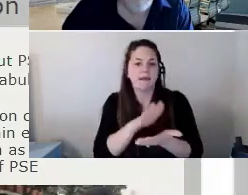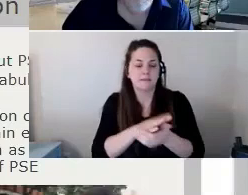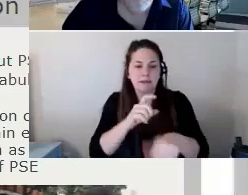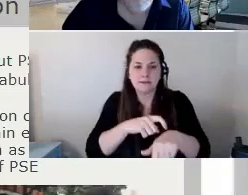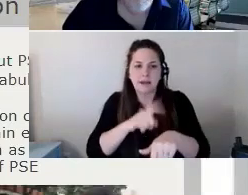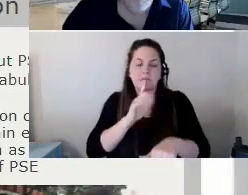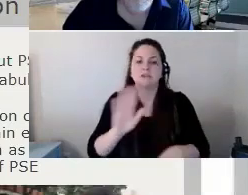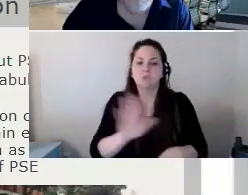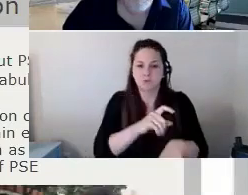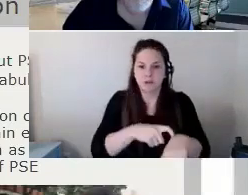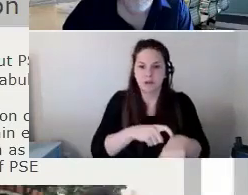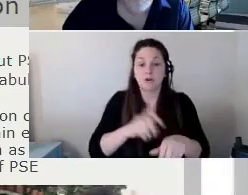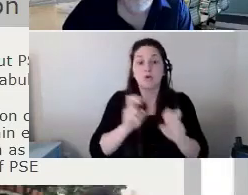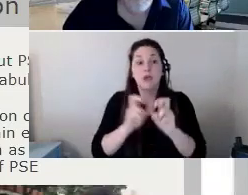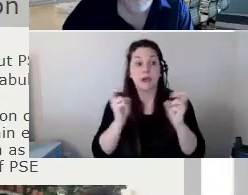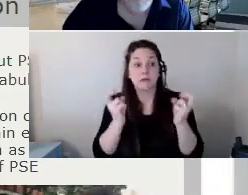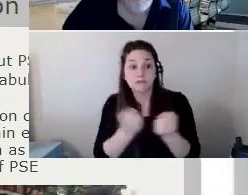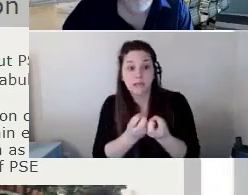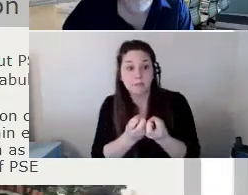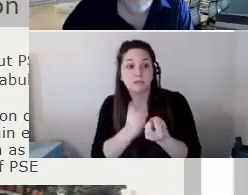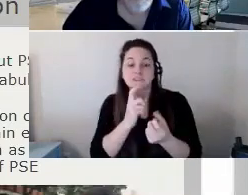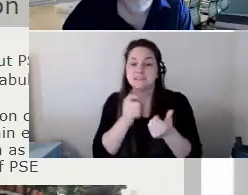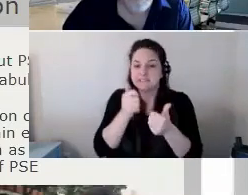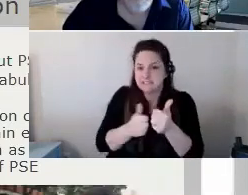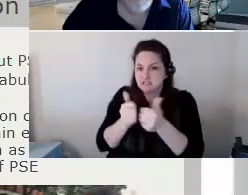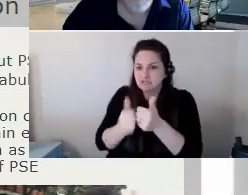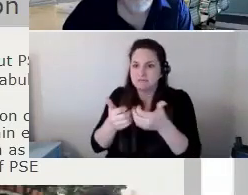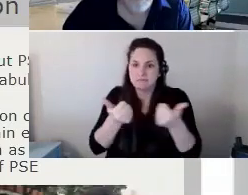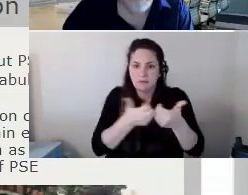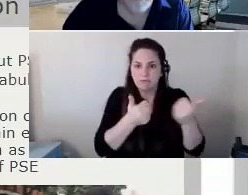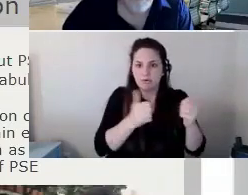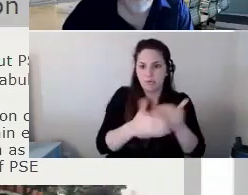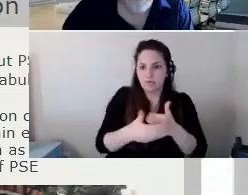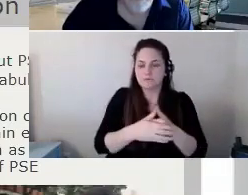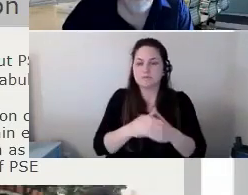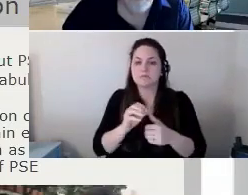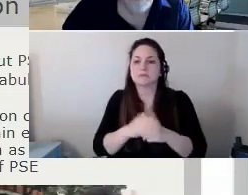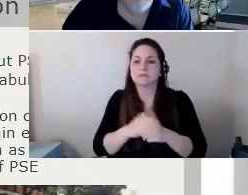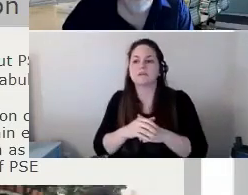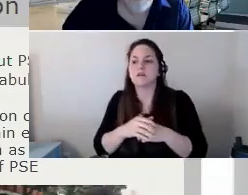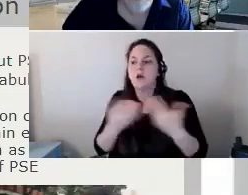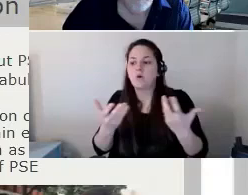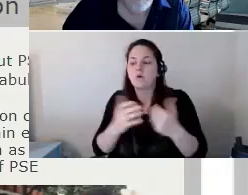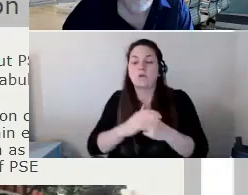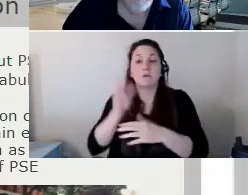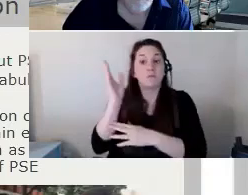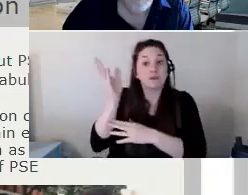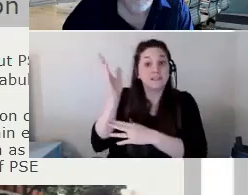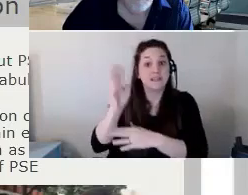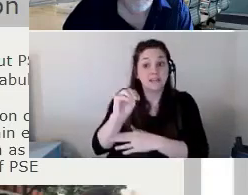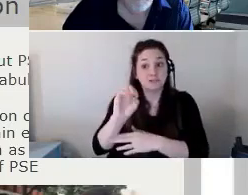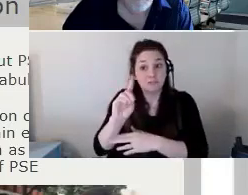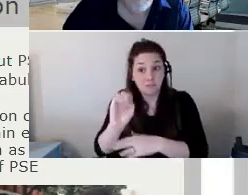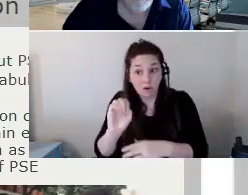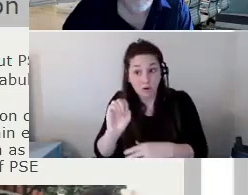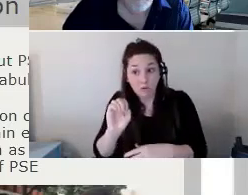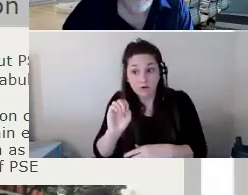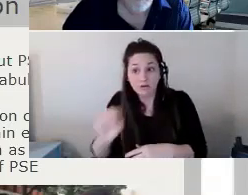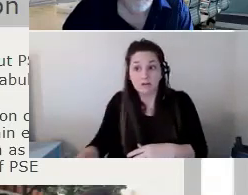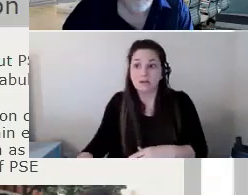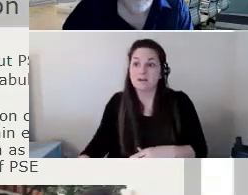time. Roundtables are each in separate rooms, symposia. And so the presentation mode